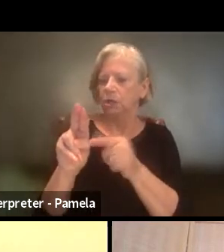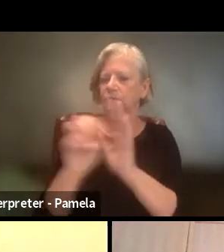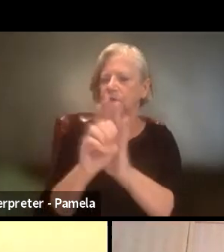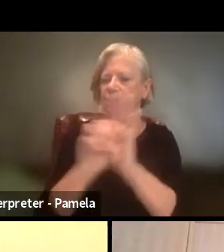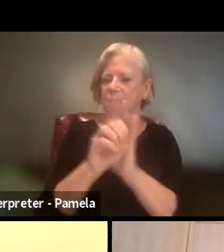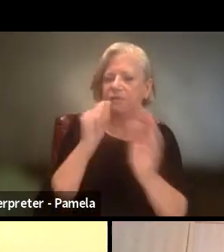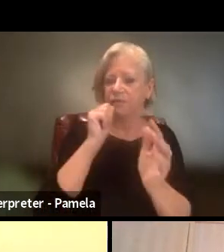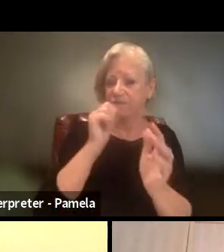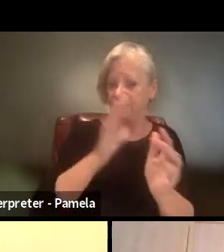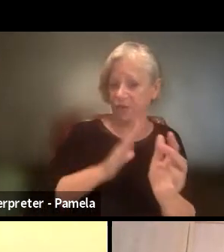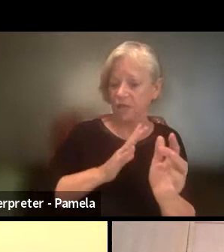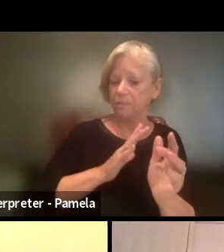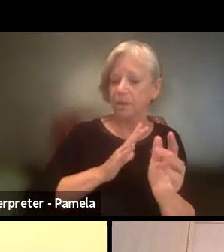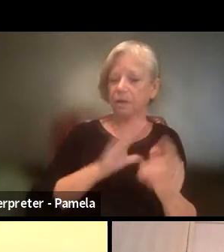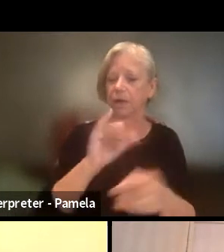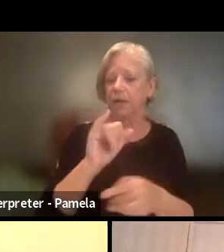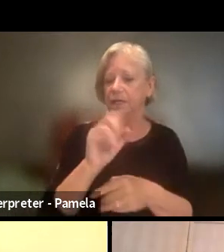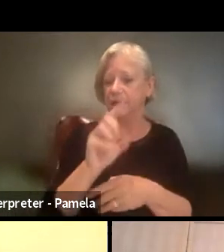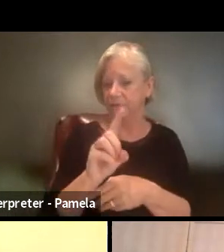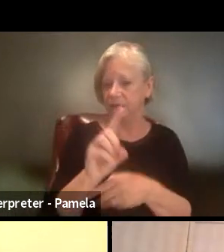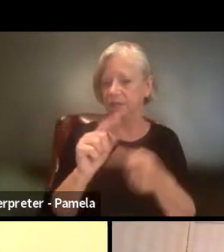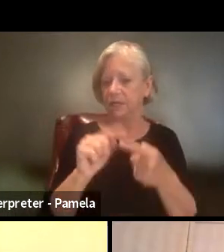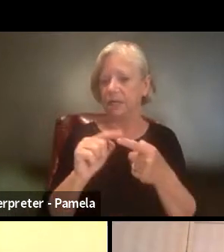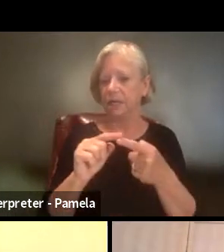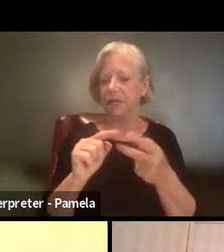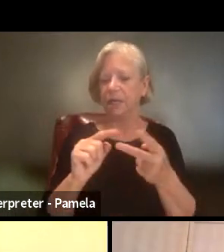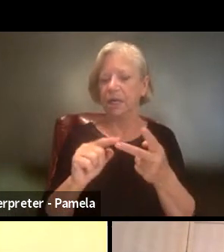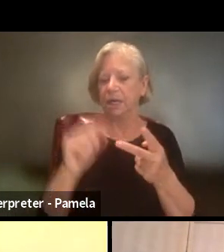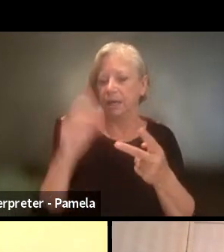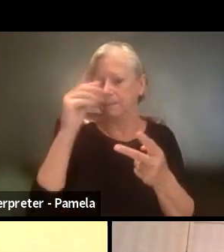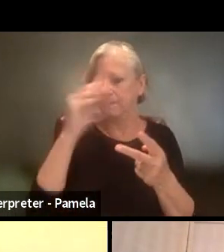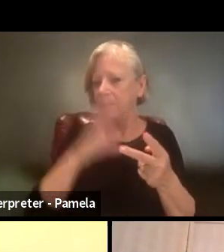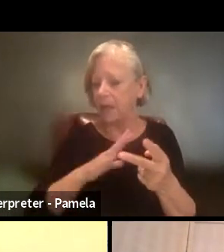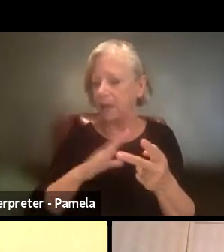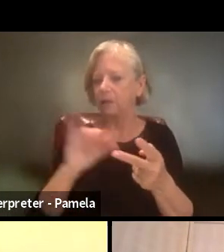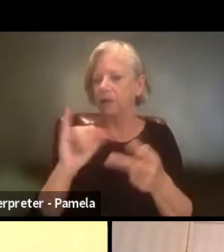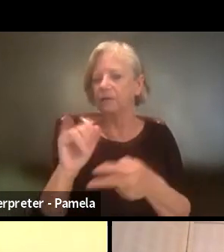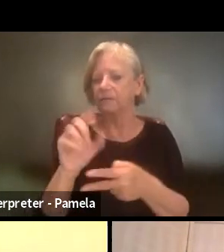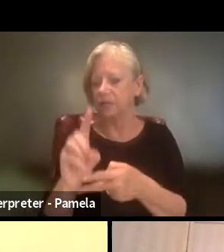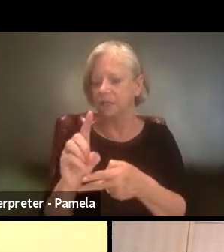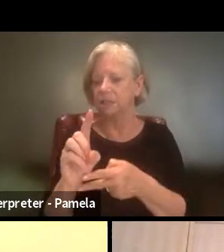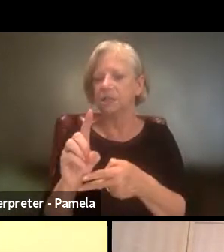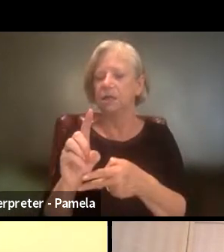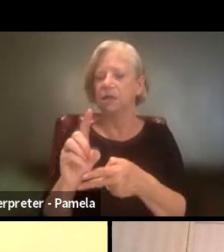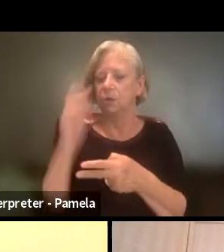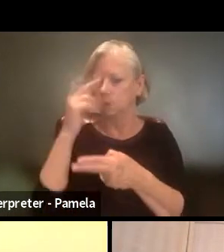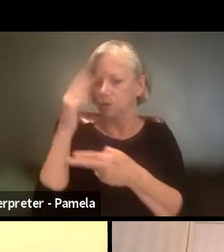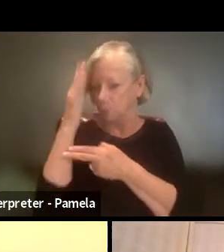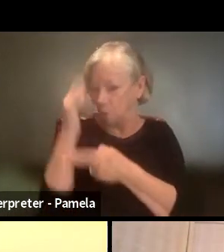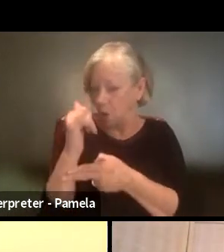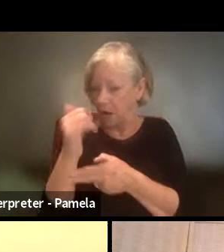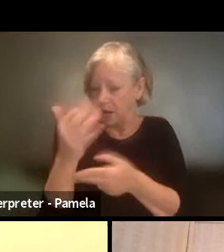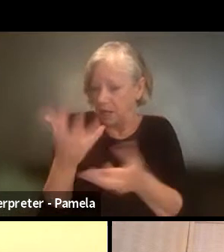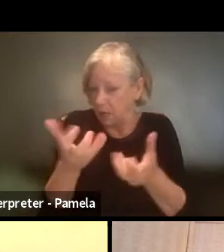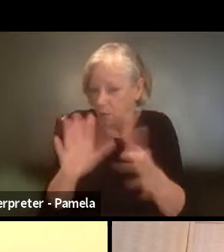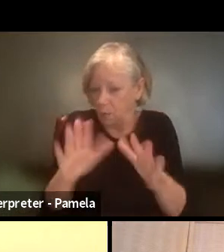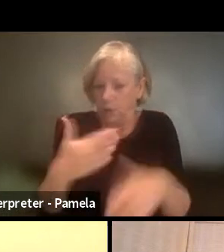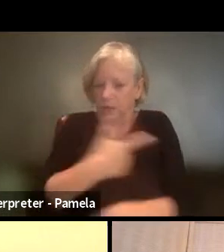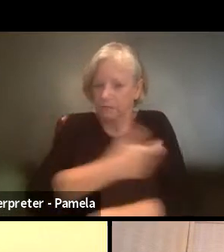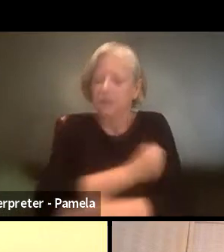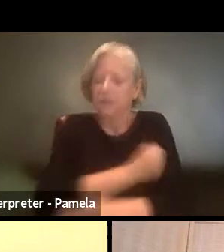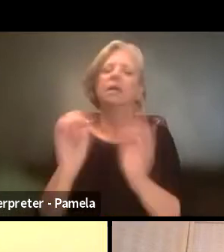female identified people versus male identified people thought in terms of reasons that they don't get a vaccine? In other words, are